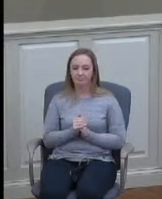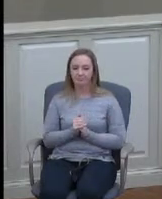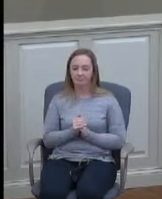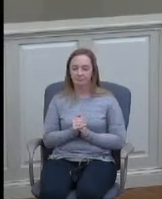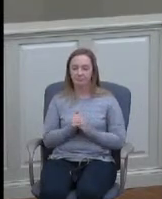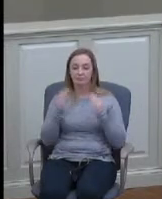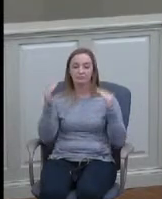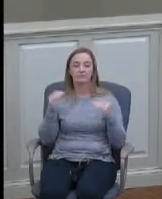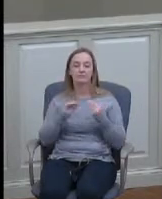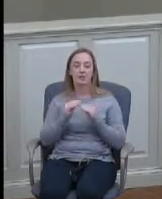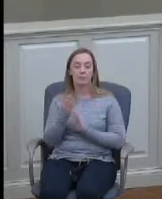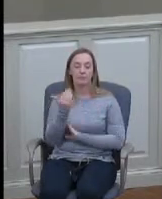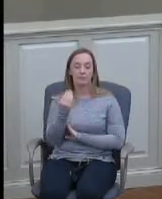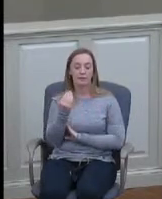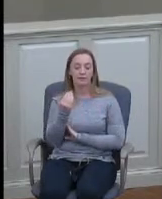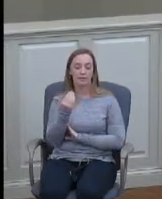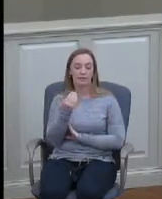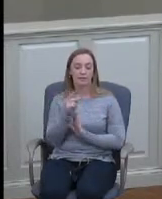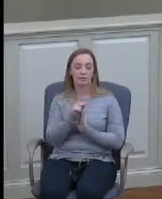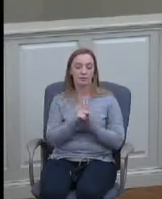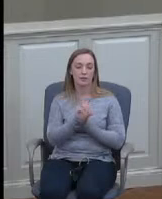Item 15 is resolution number